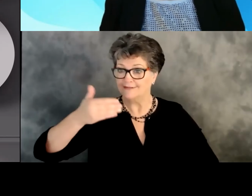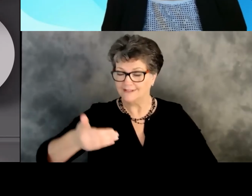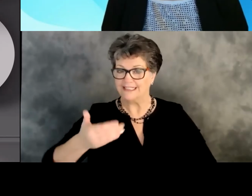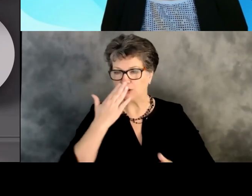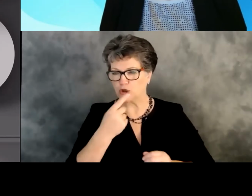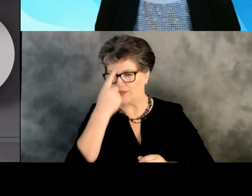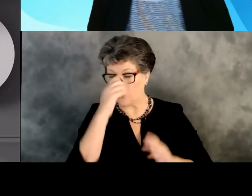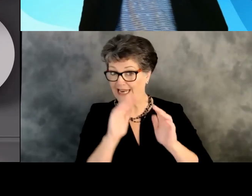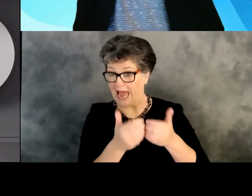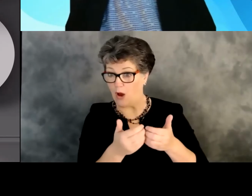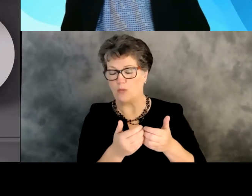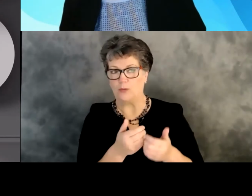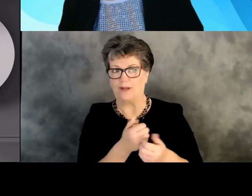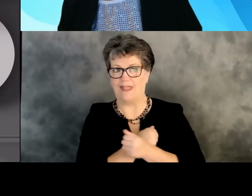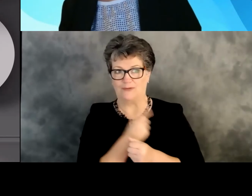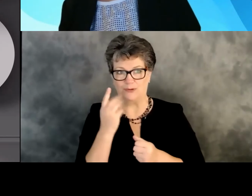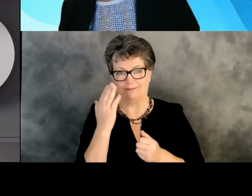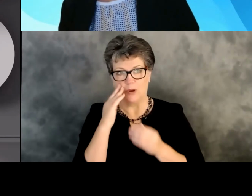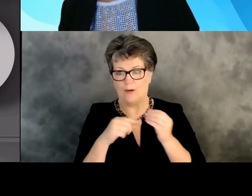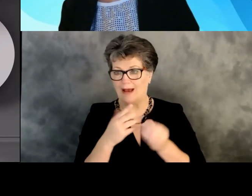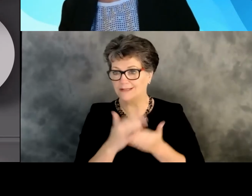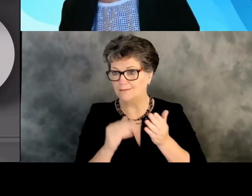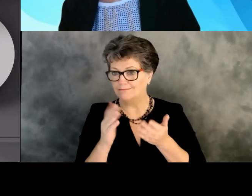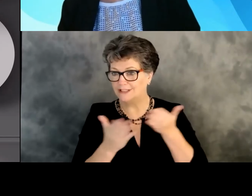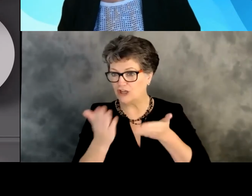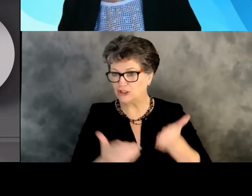and how to do that, we'd love to hear suggestions on.